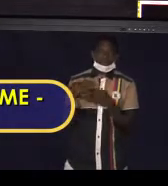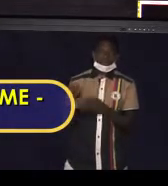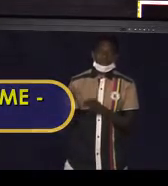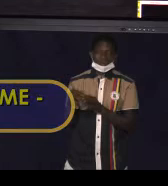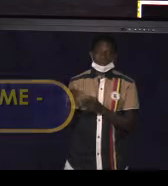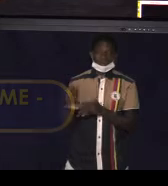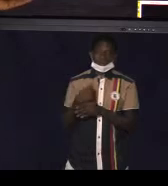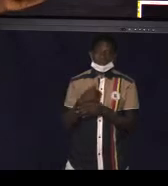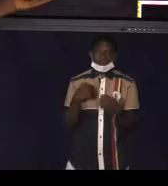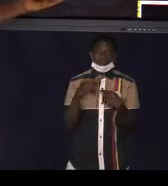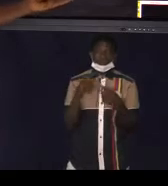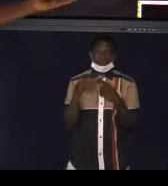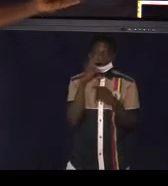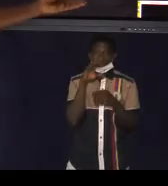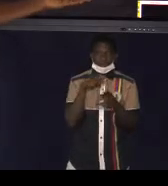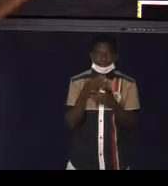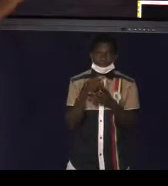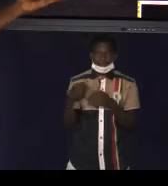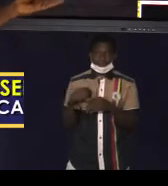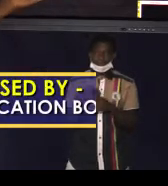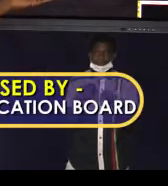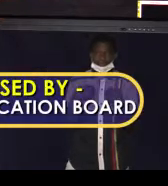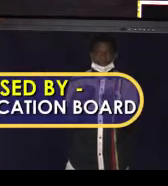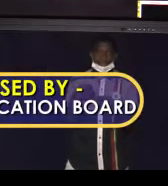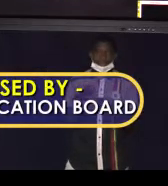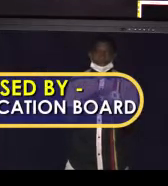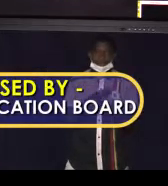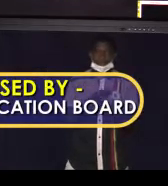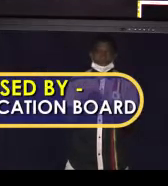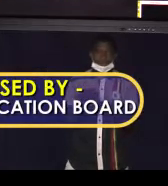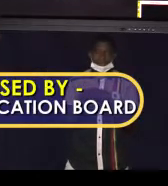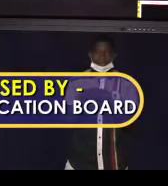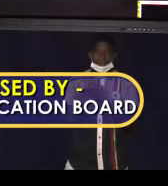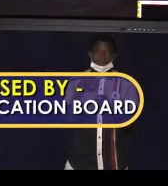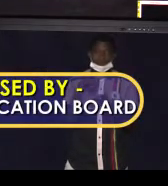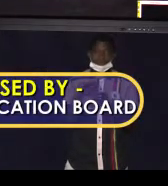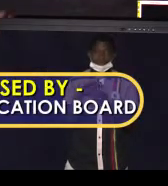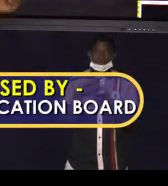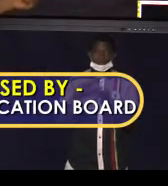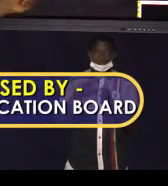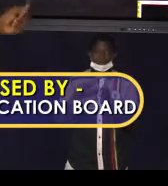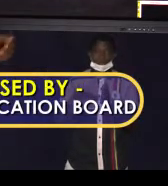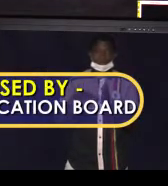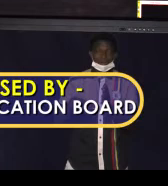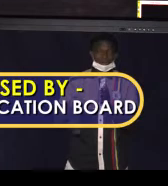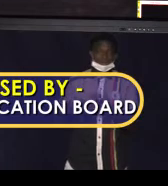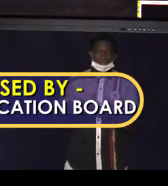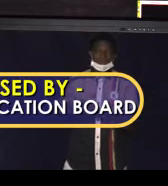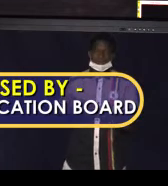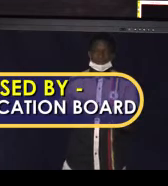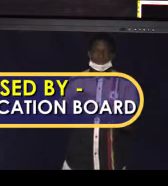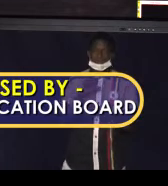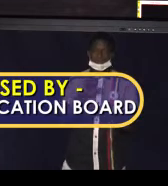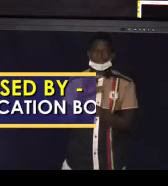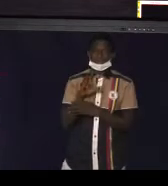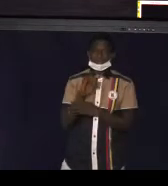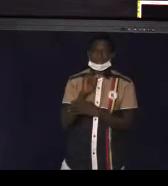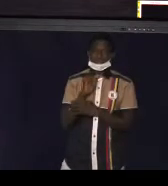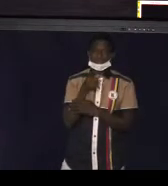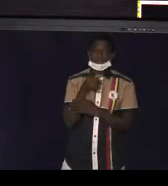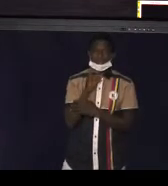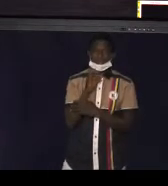over. We have to check whether we have spillover into the liter side. And of course, centiliter is